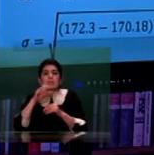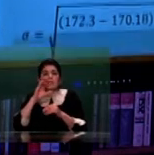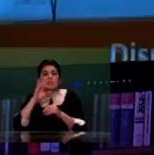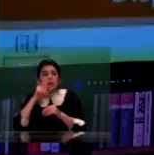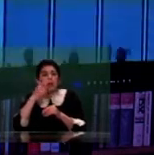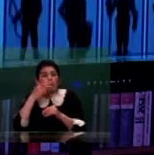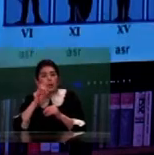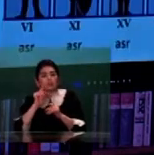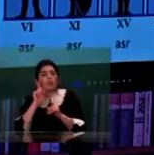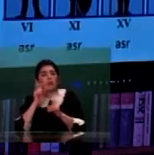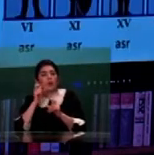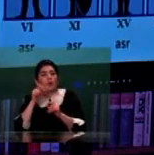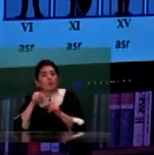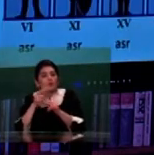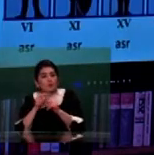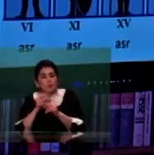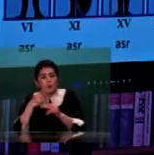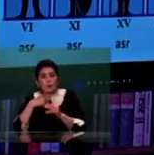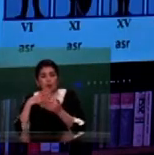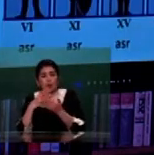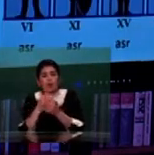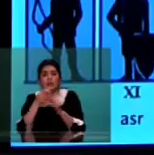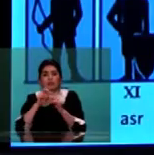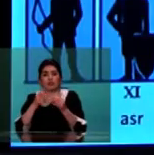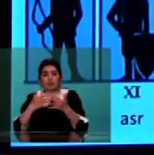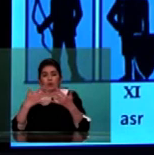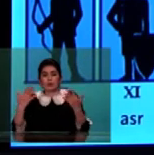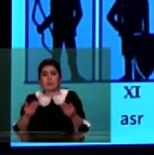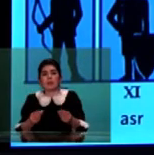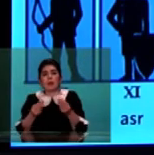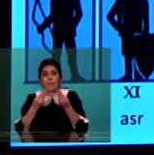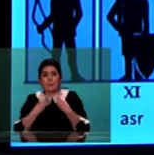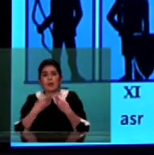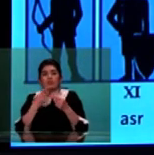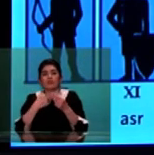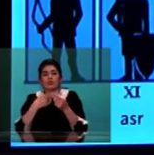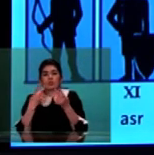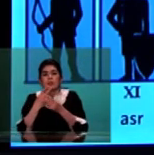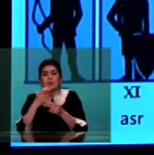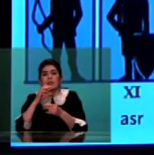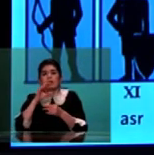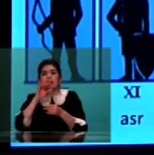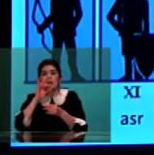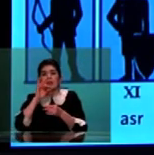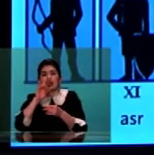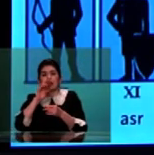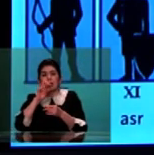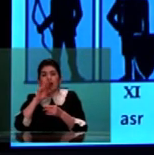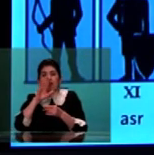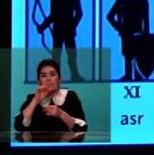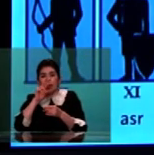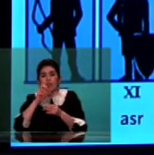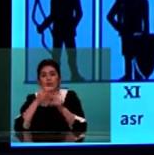bizga? Va nima uchun biz uni topdik? Qarang, endi bu sochilishni berdi. Bizga lozim intervalni ko'rsatdi. Ana